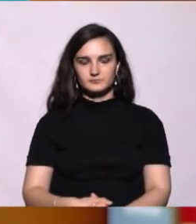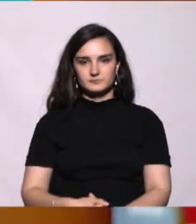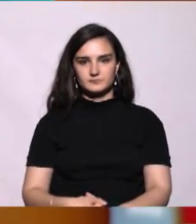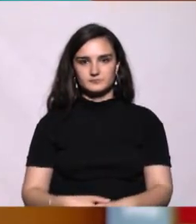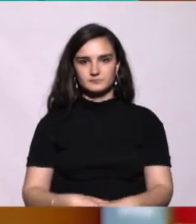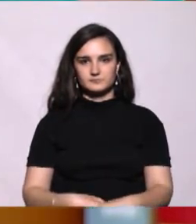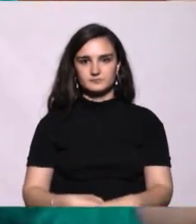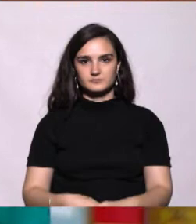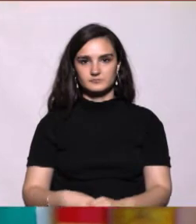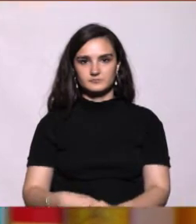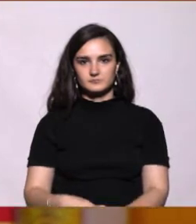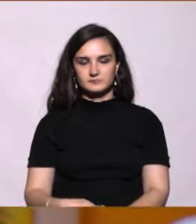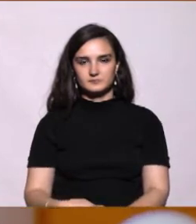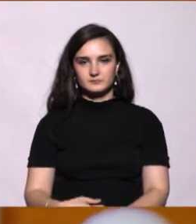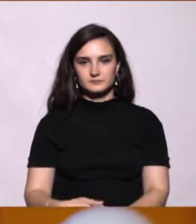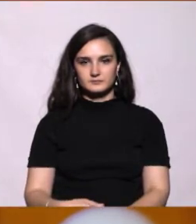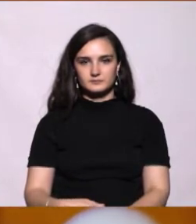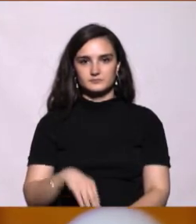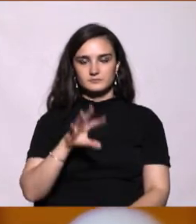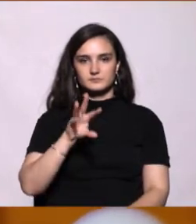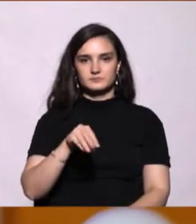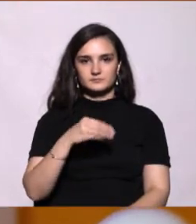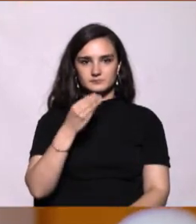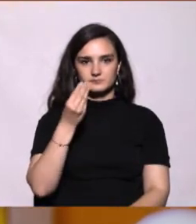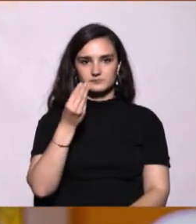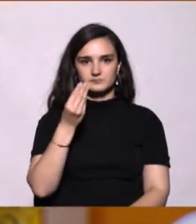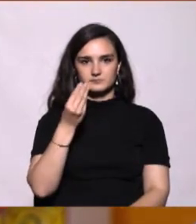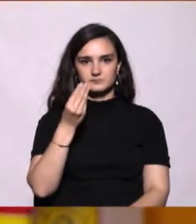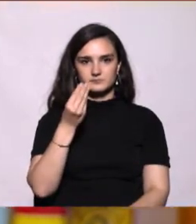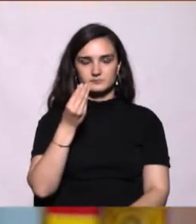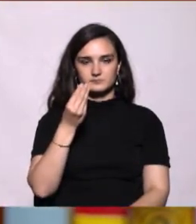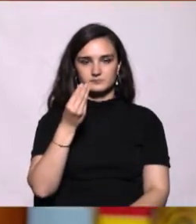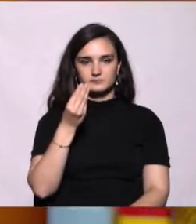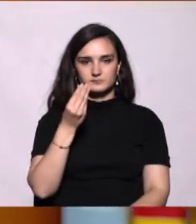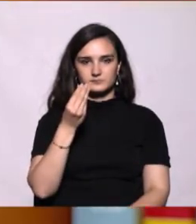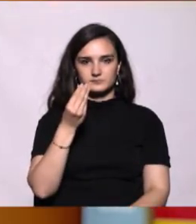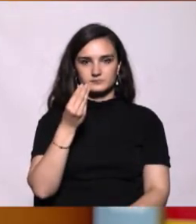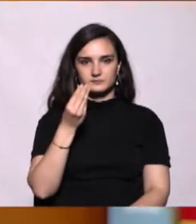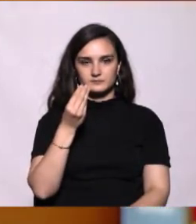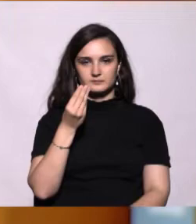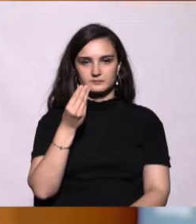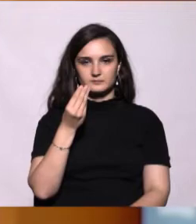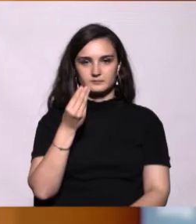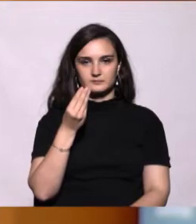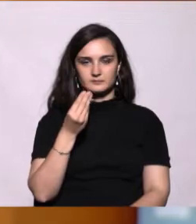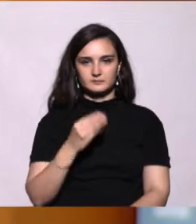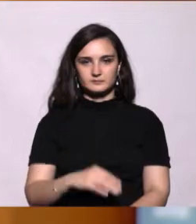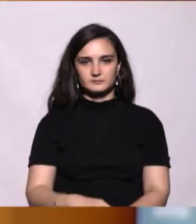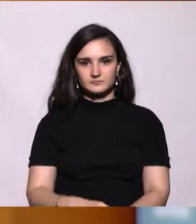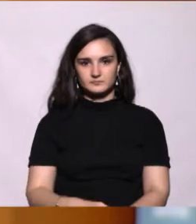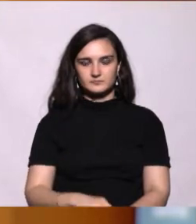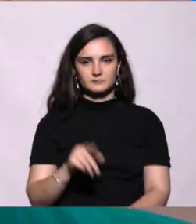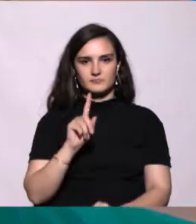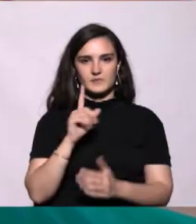So I close my eyes, I take any picture, and oh, what